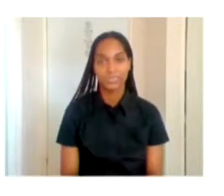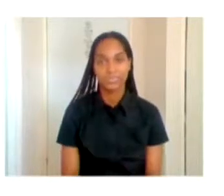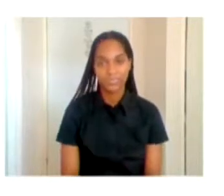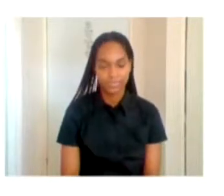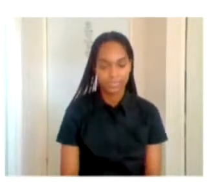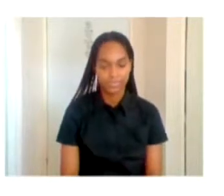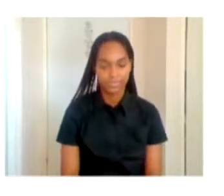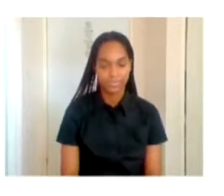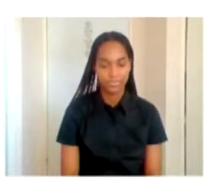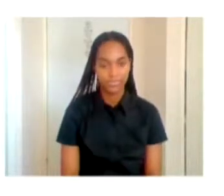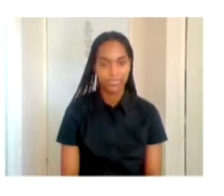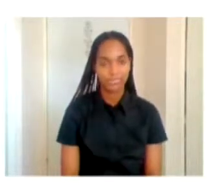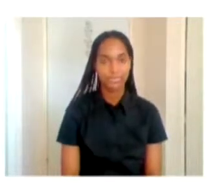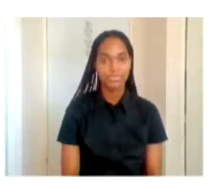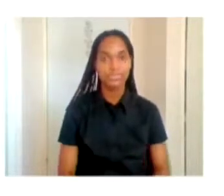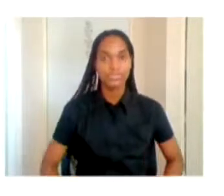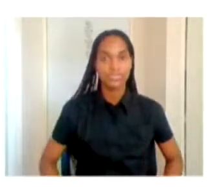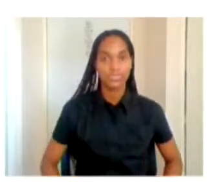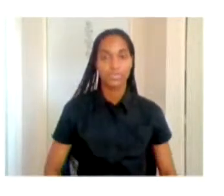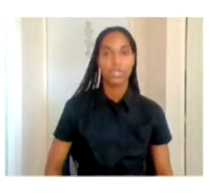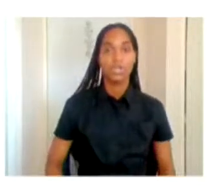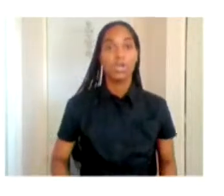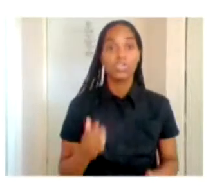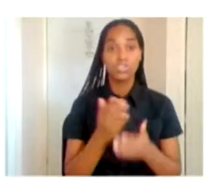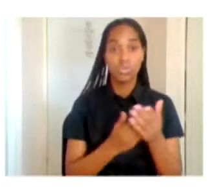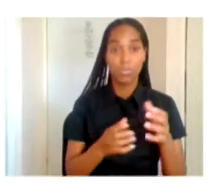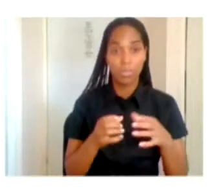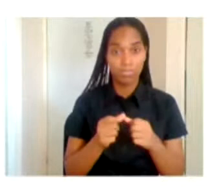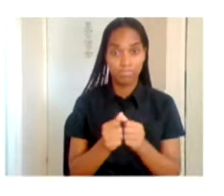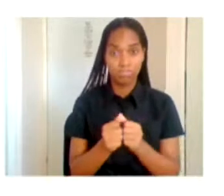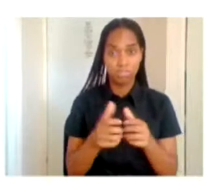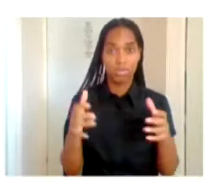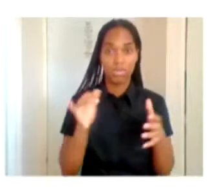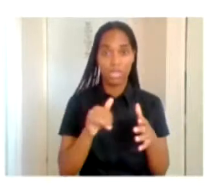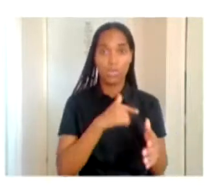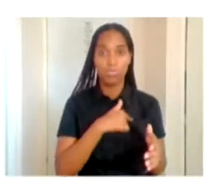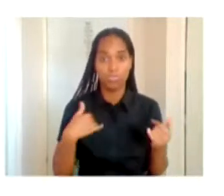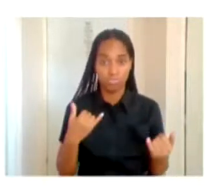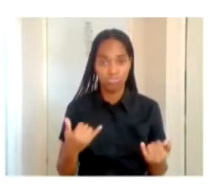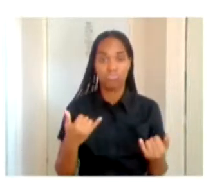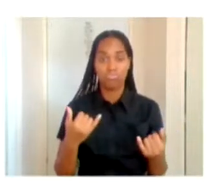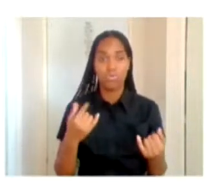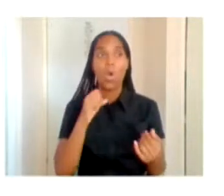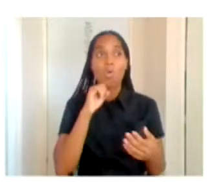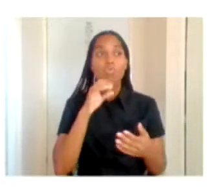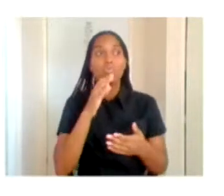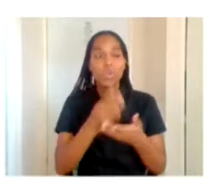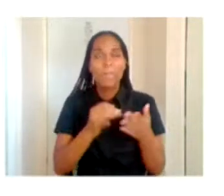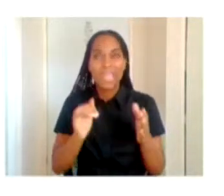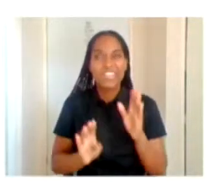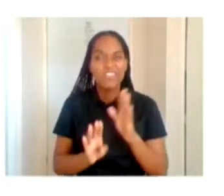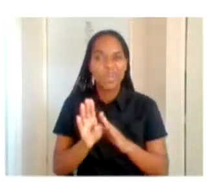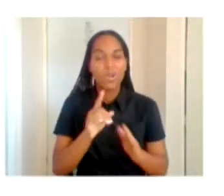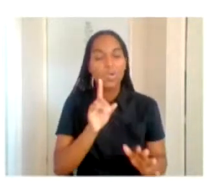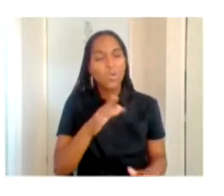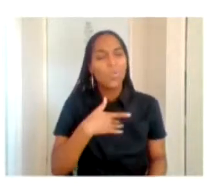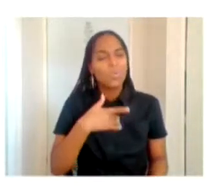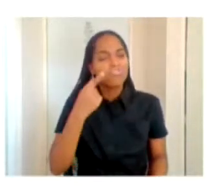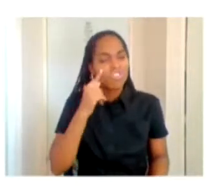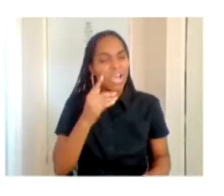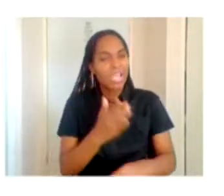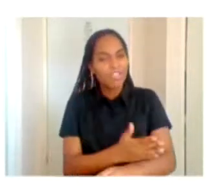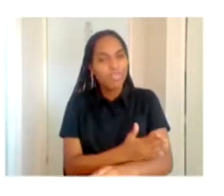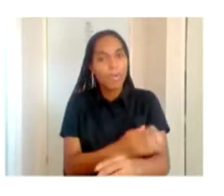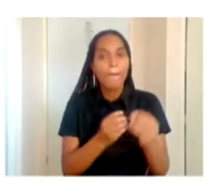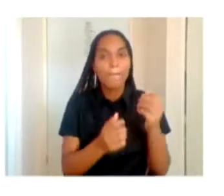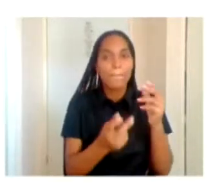So some of the optimizations that we've done, or at least have thought about, or in development, really we're trying to improve both bandwidth usage